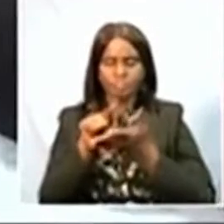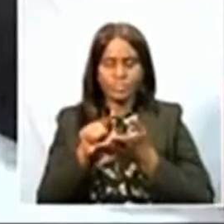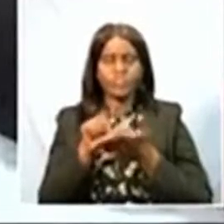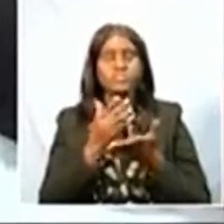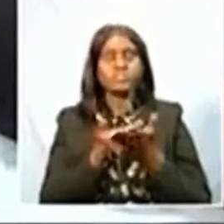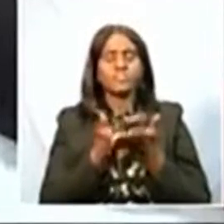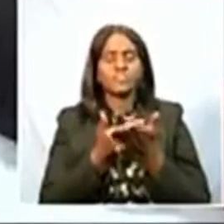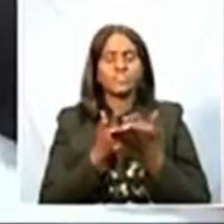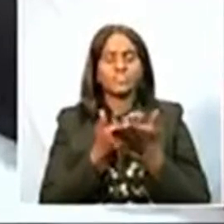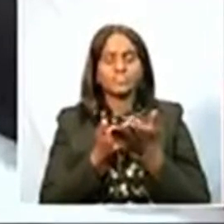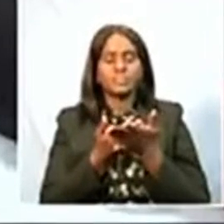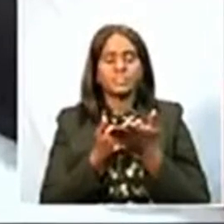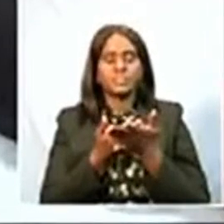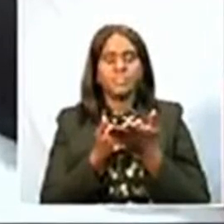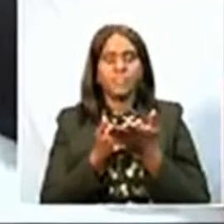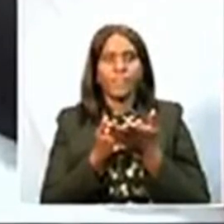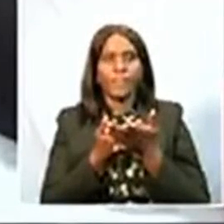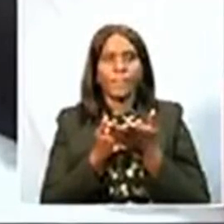the